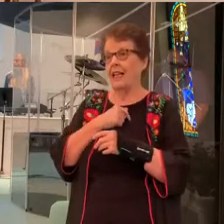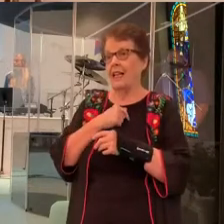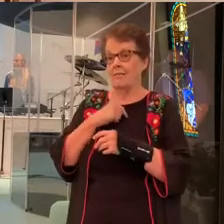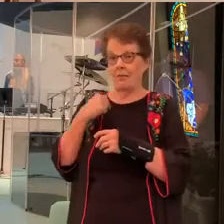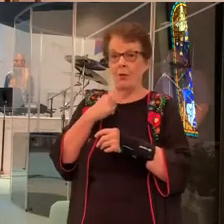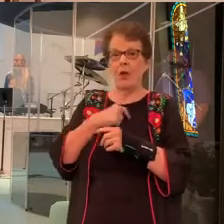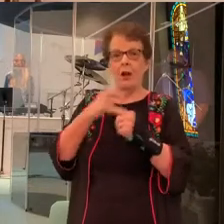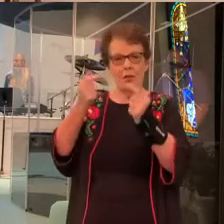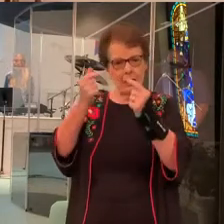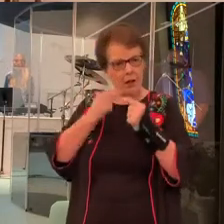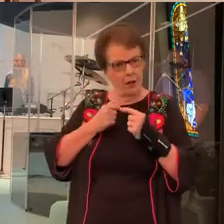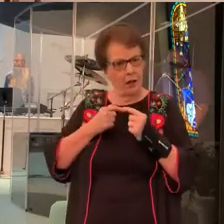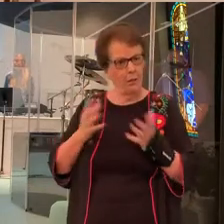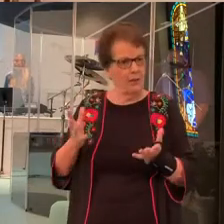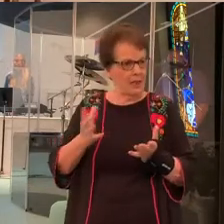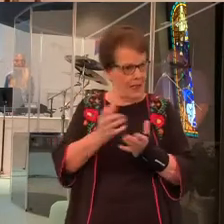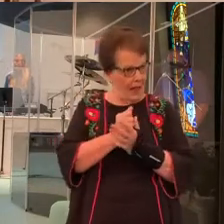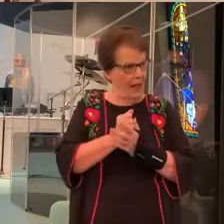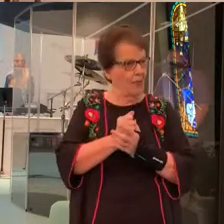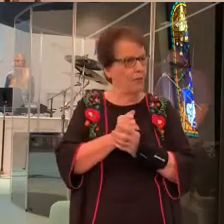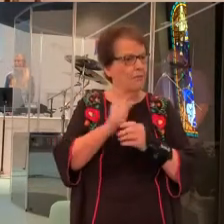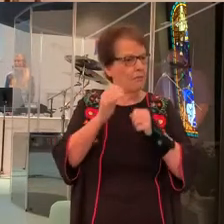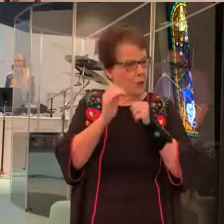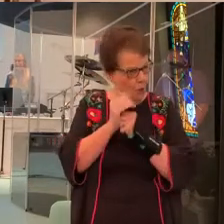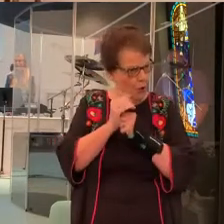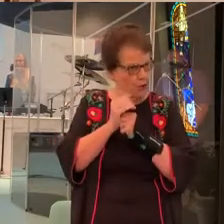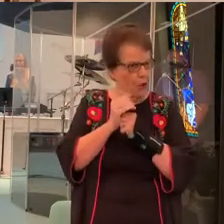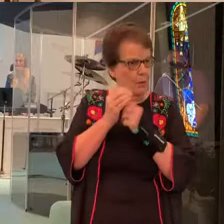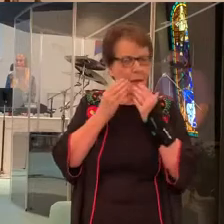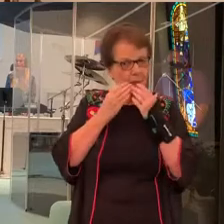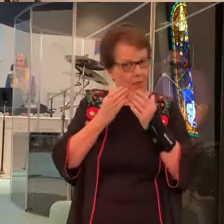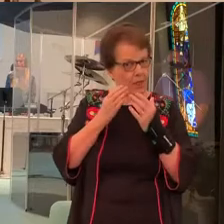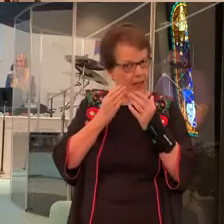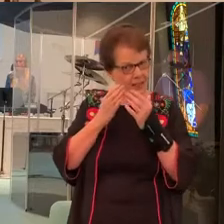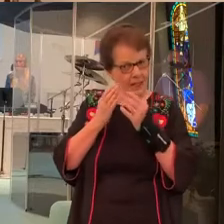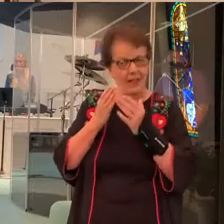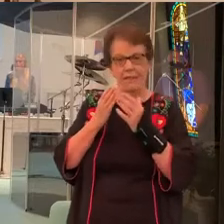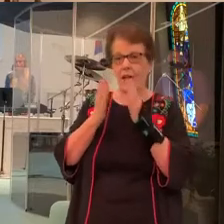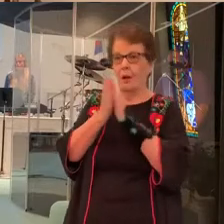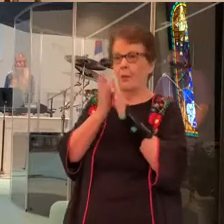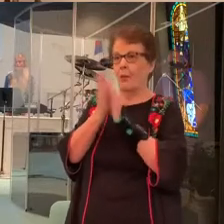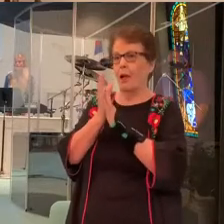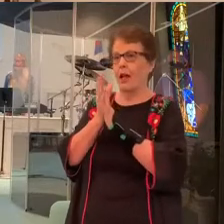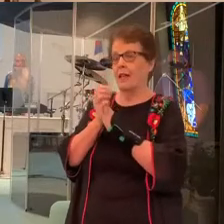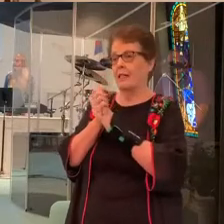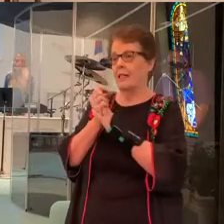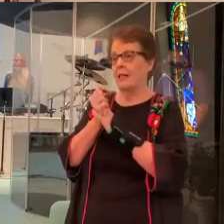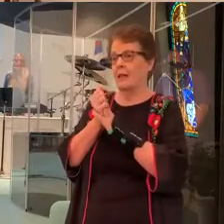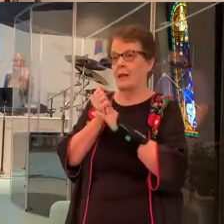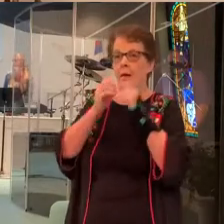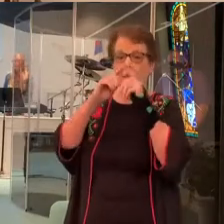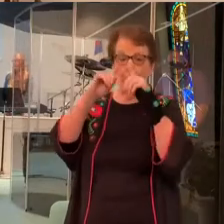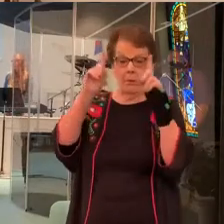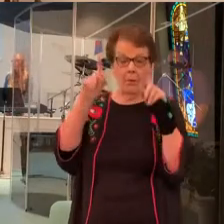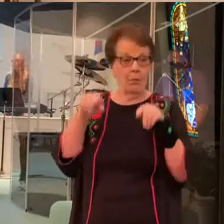are to gather and we are to worship the Lord with thanksgiving and praise. And so I want to encourage you to do that. The bulletins are in